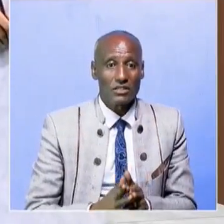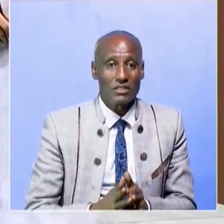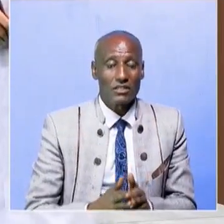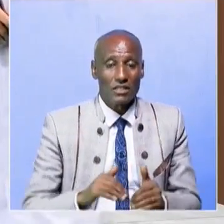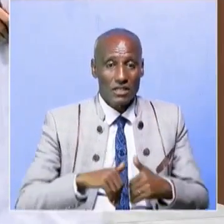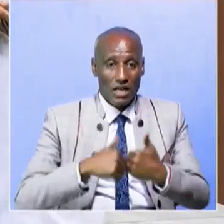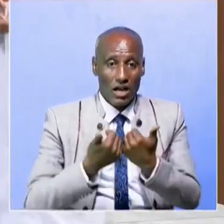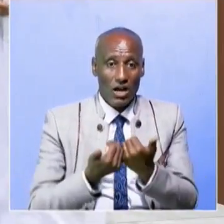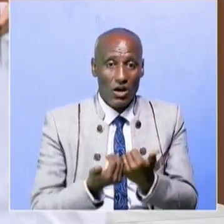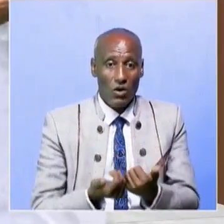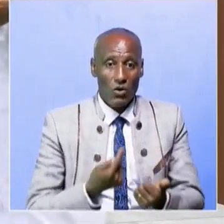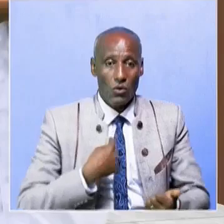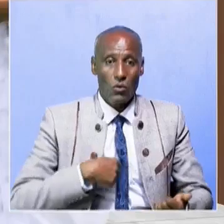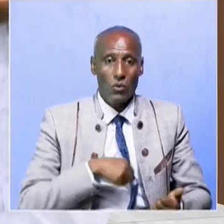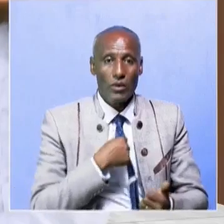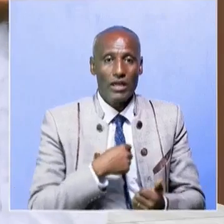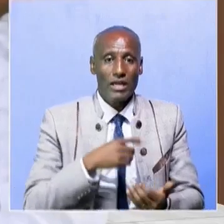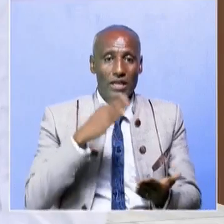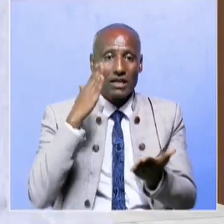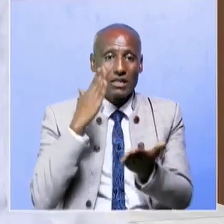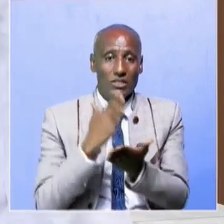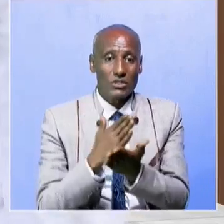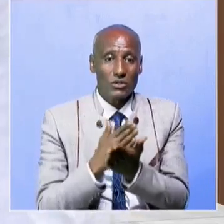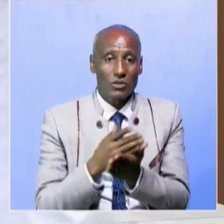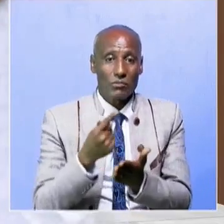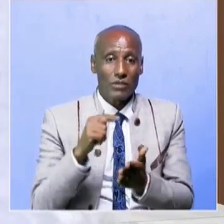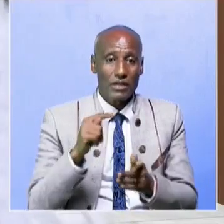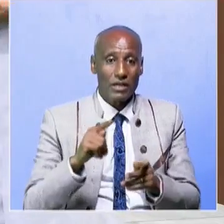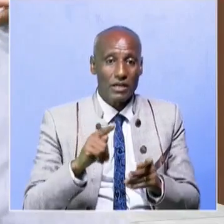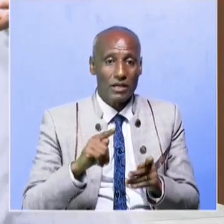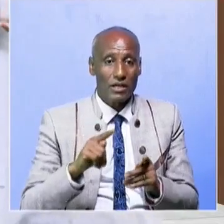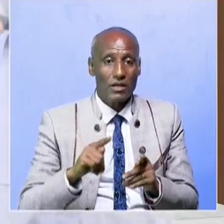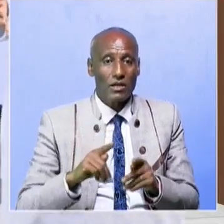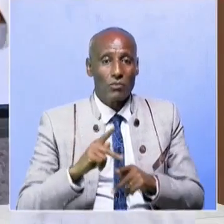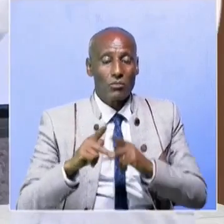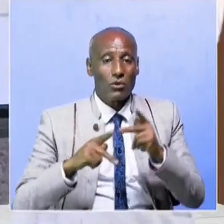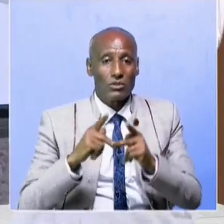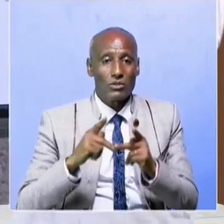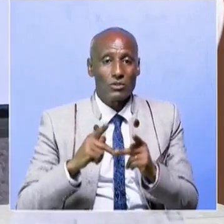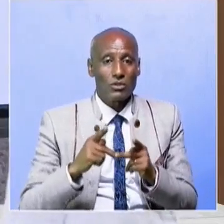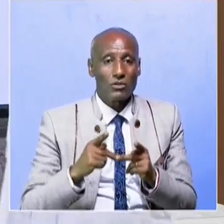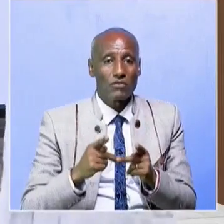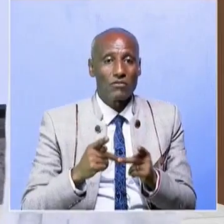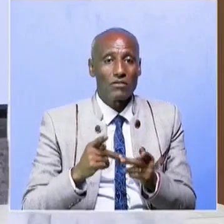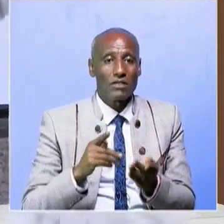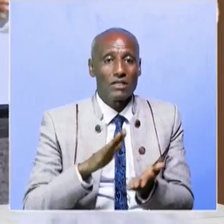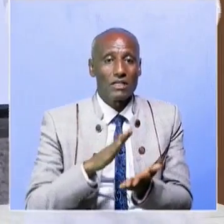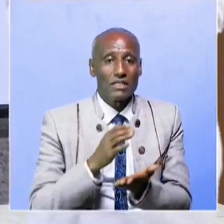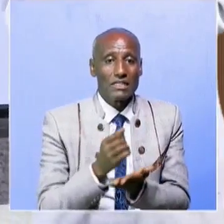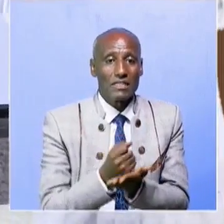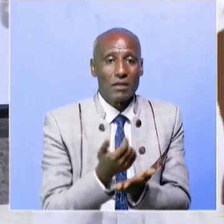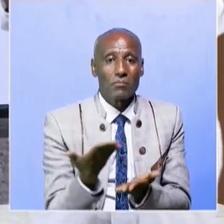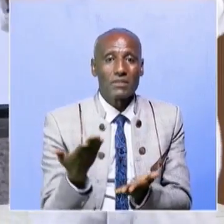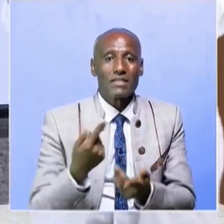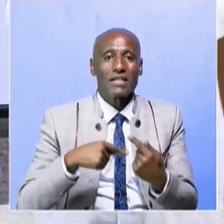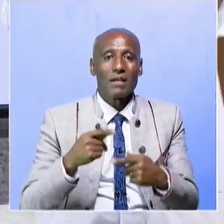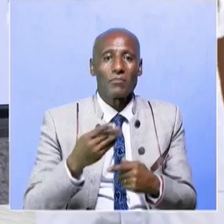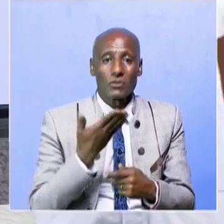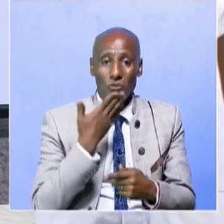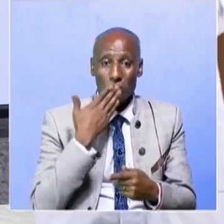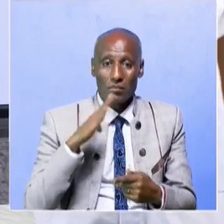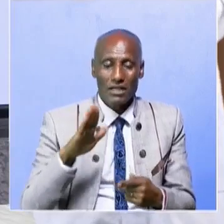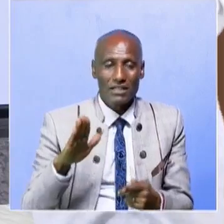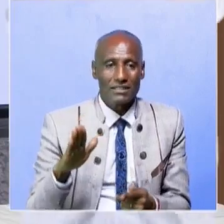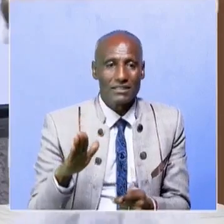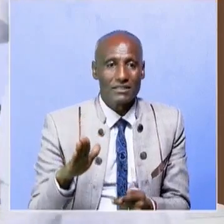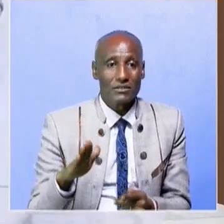how we stop the process of making something go bad, right? And in this case, it is the act of